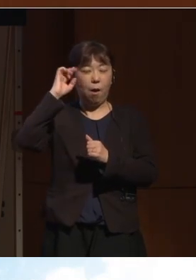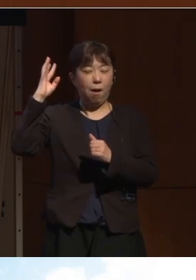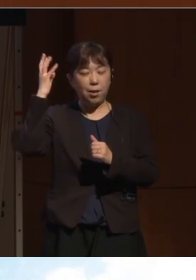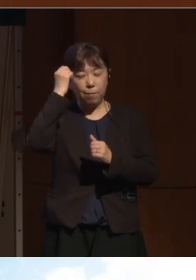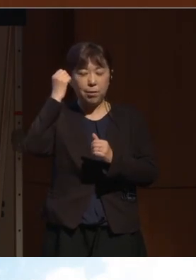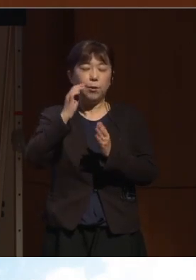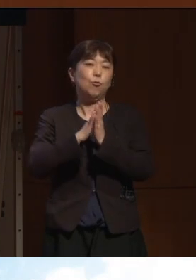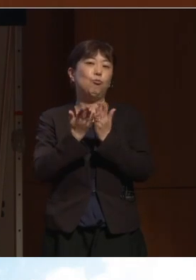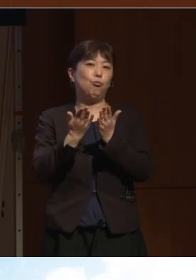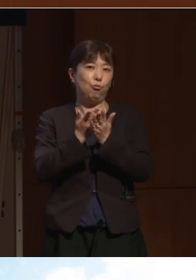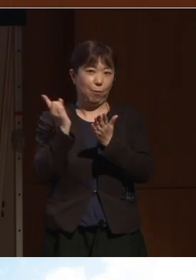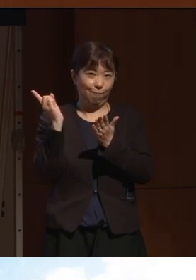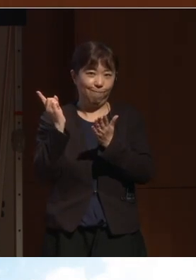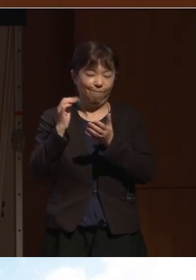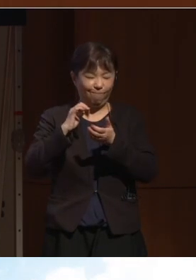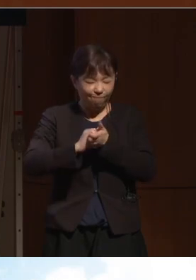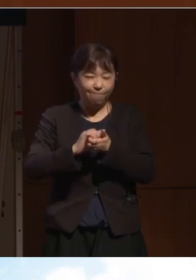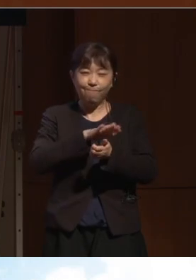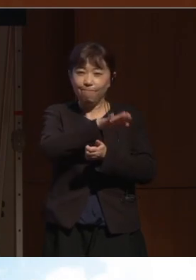So ending with the present day,